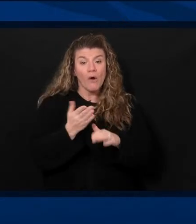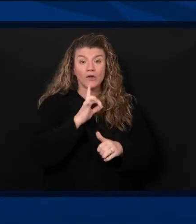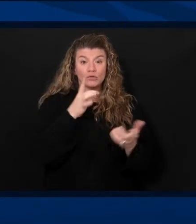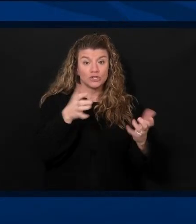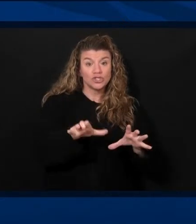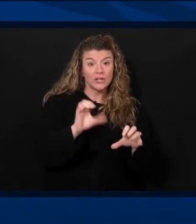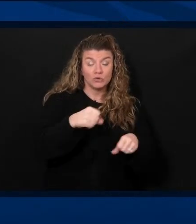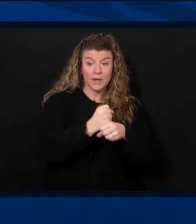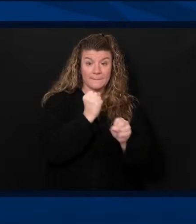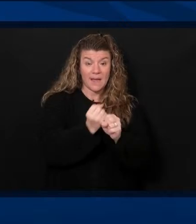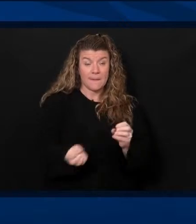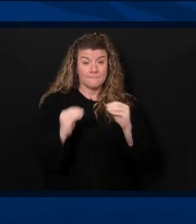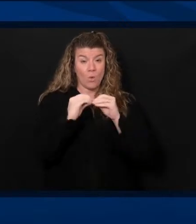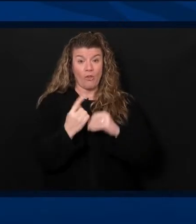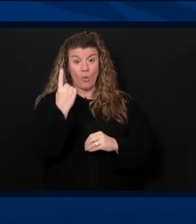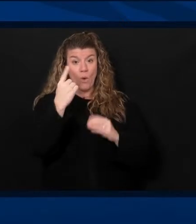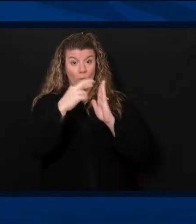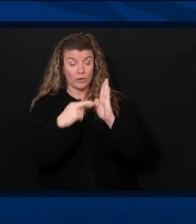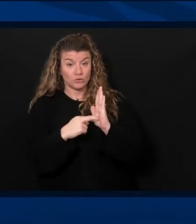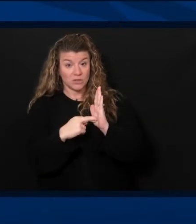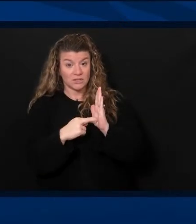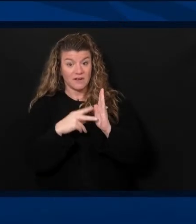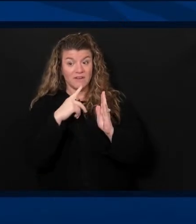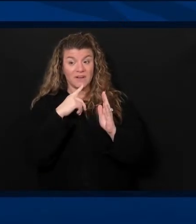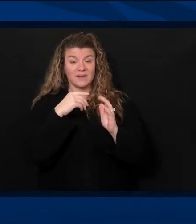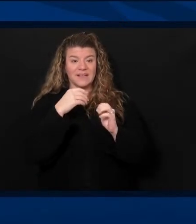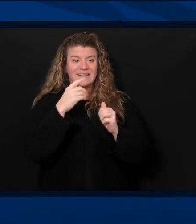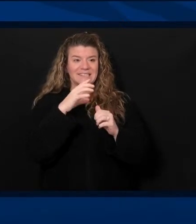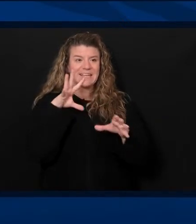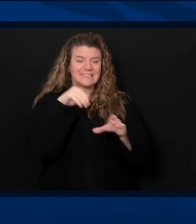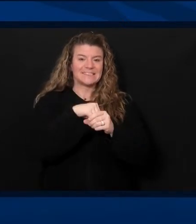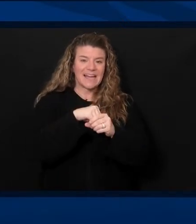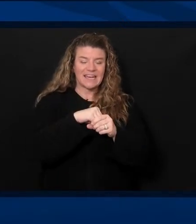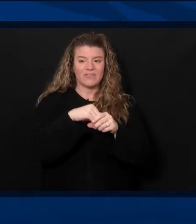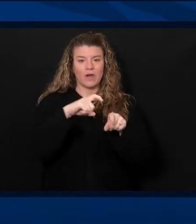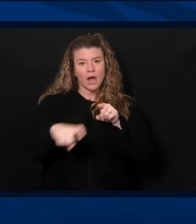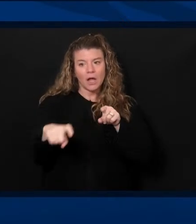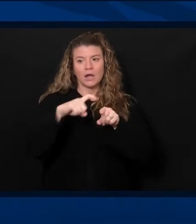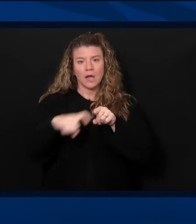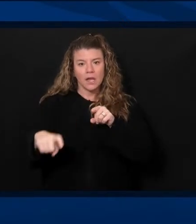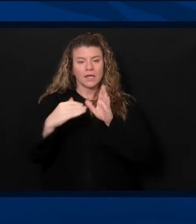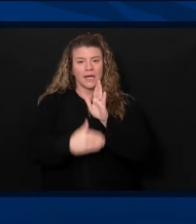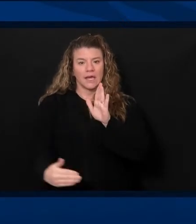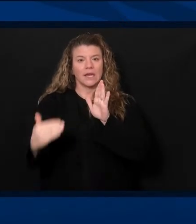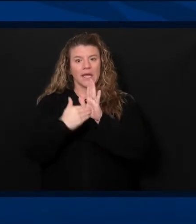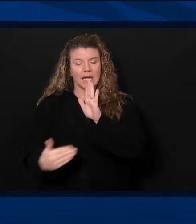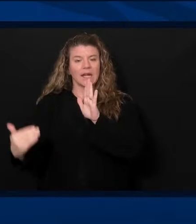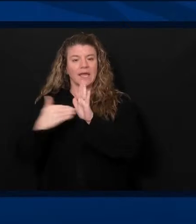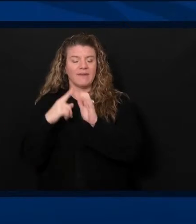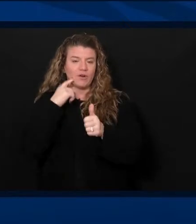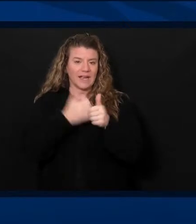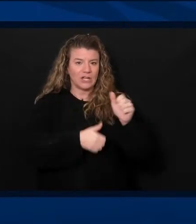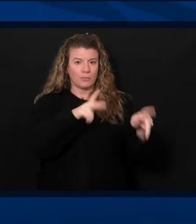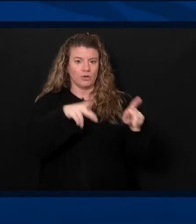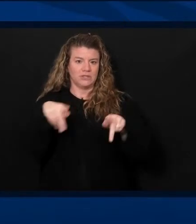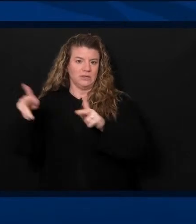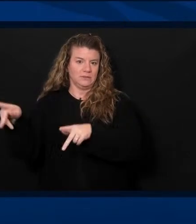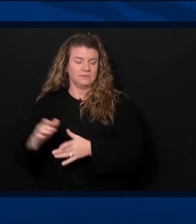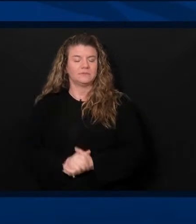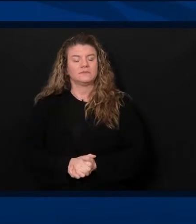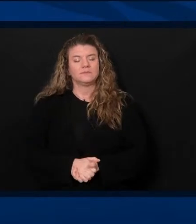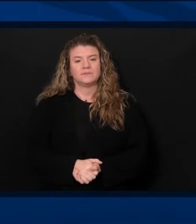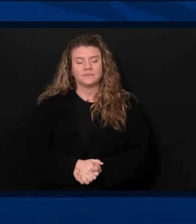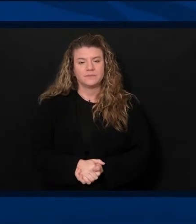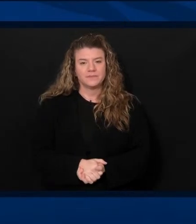people can make more than one registration to save them from trying to call in and attempt to call in again? Thank you.